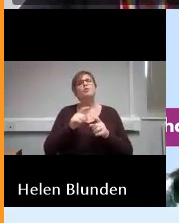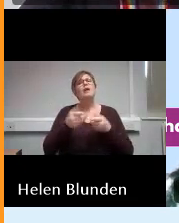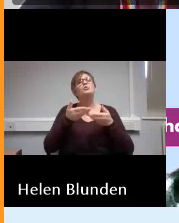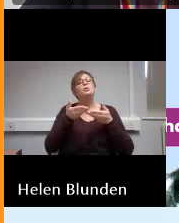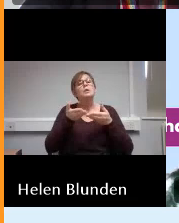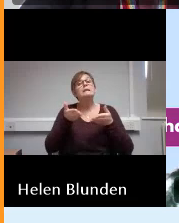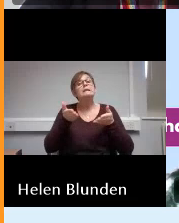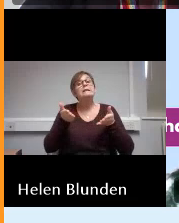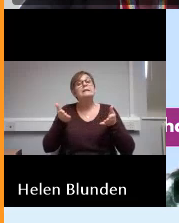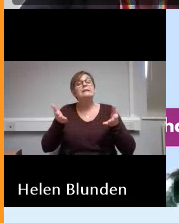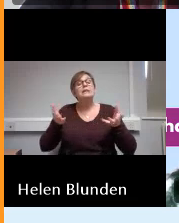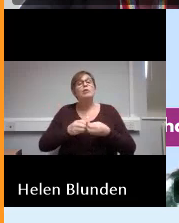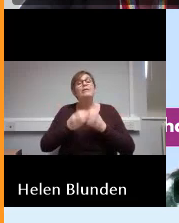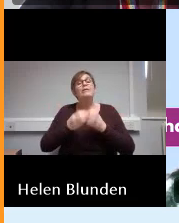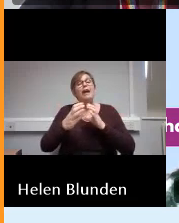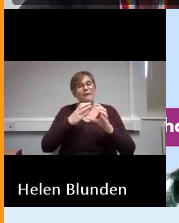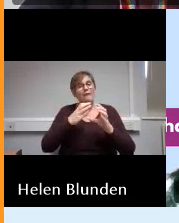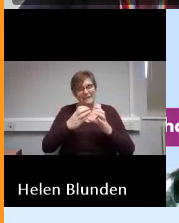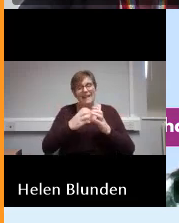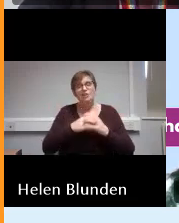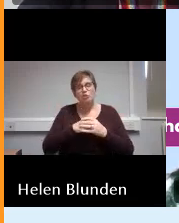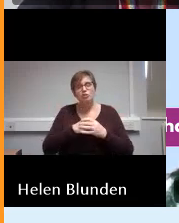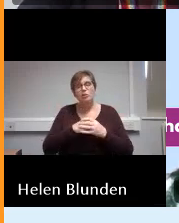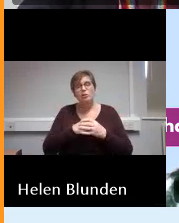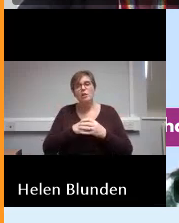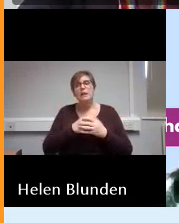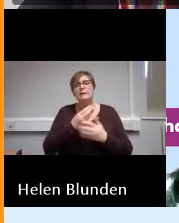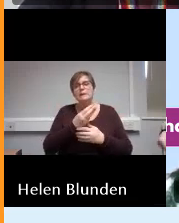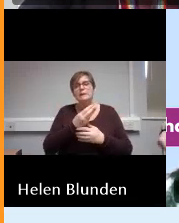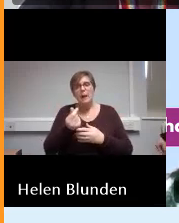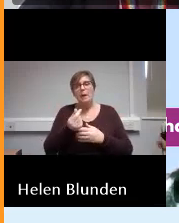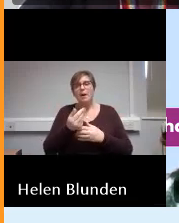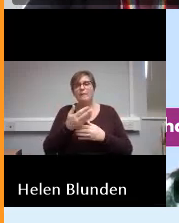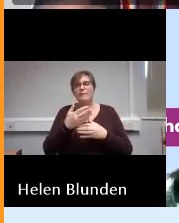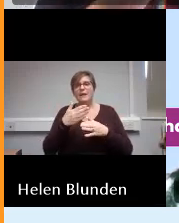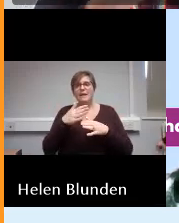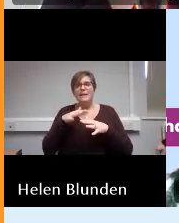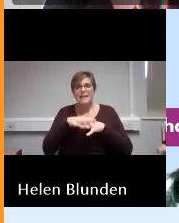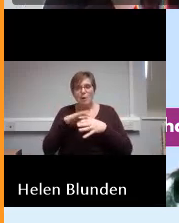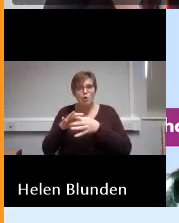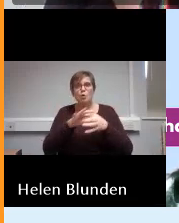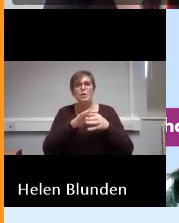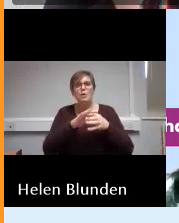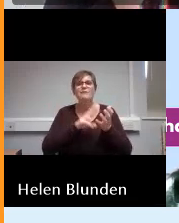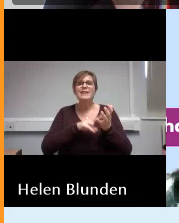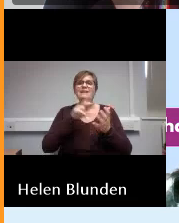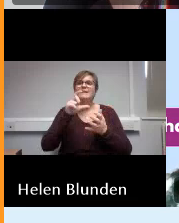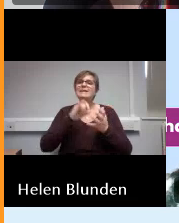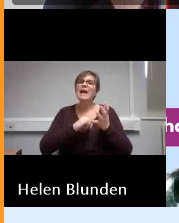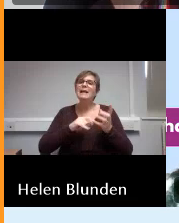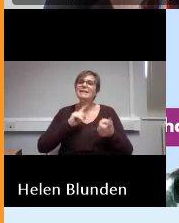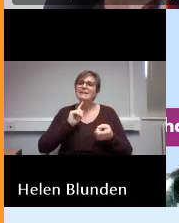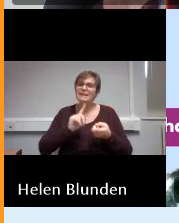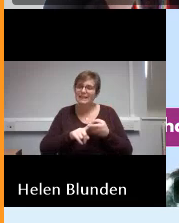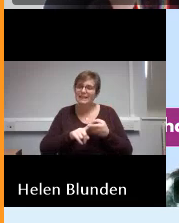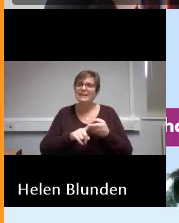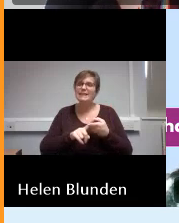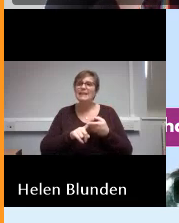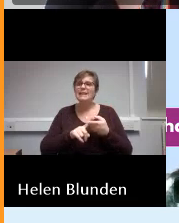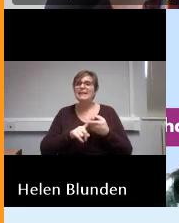and some of the network with the VCSE,